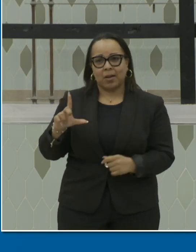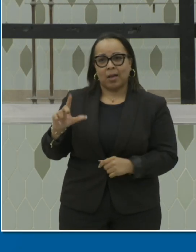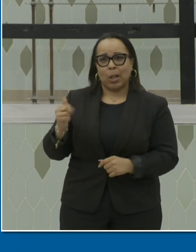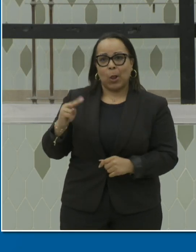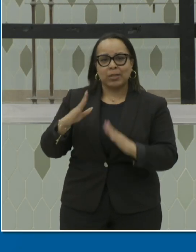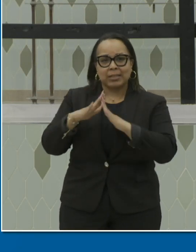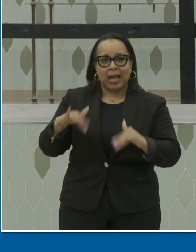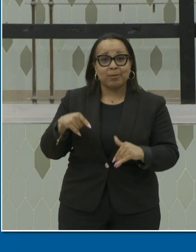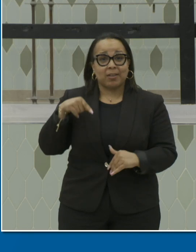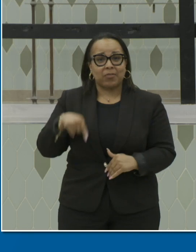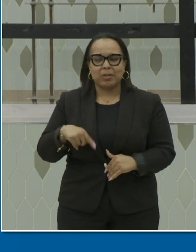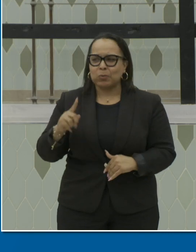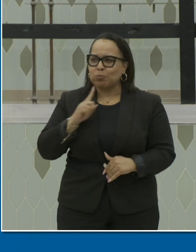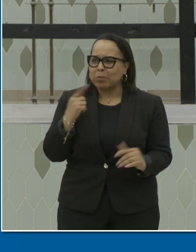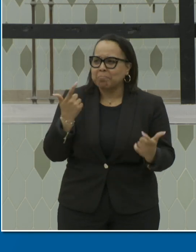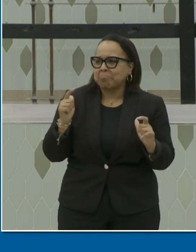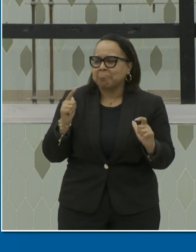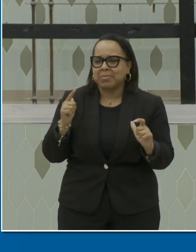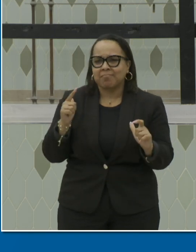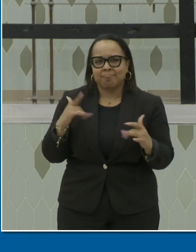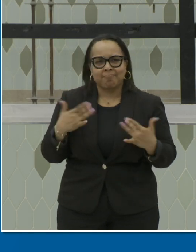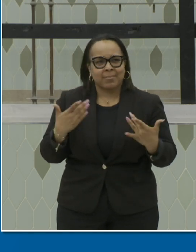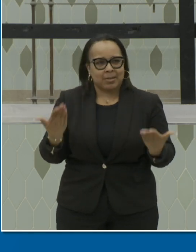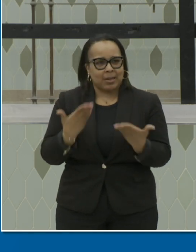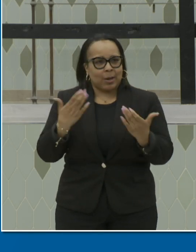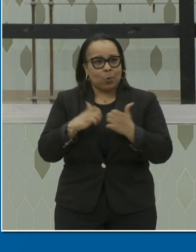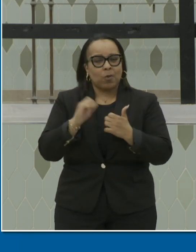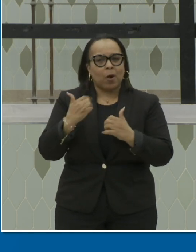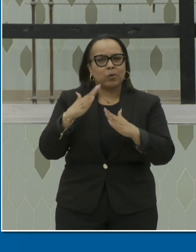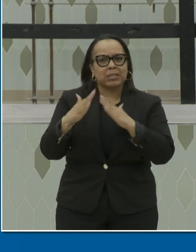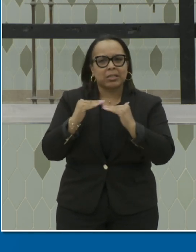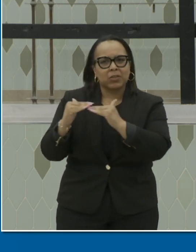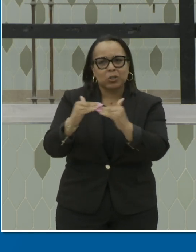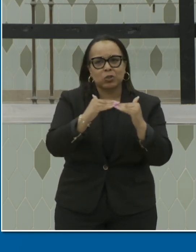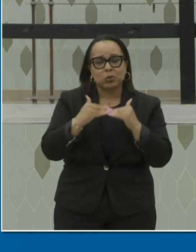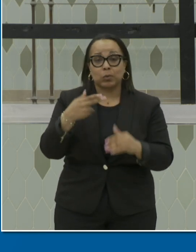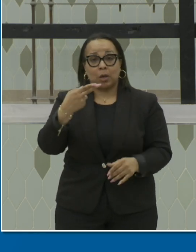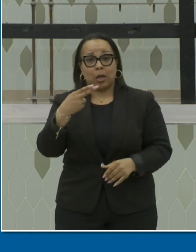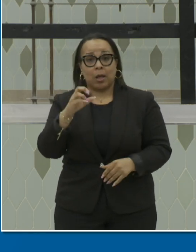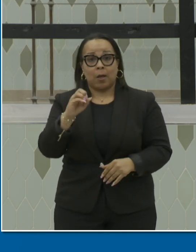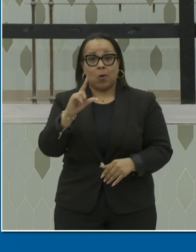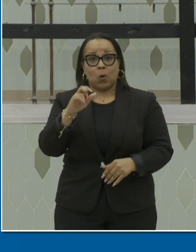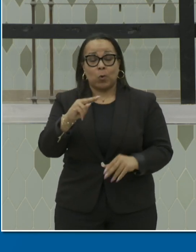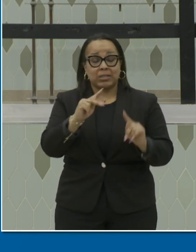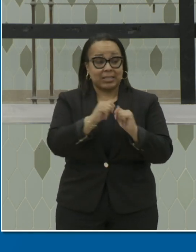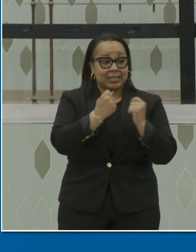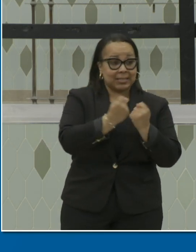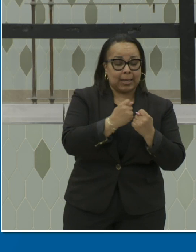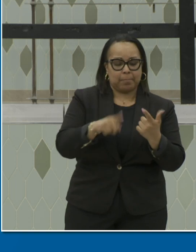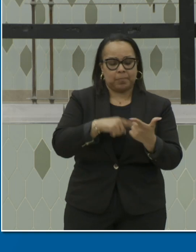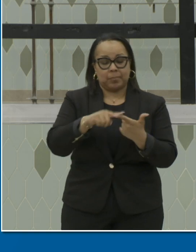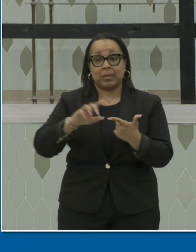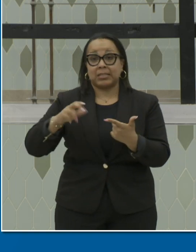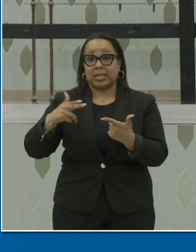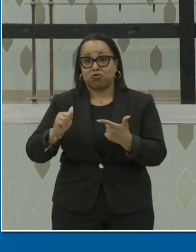House. It is a grand occasion to be here with other city officials, the Holston team, CHA, and IDA. I